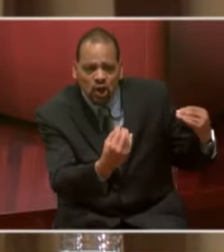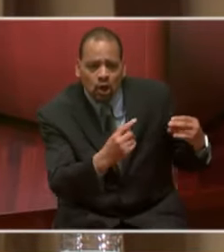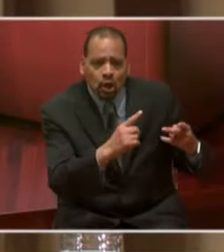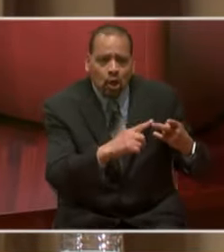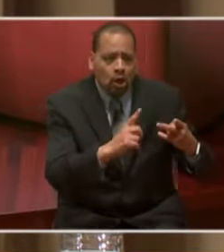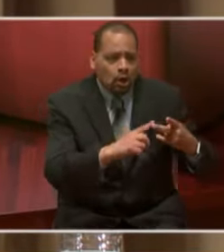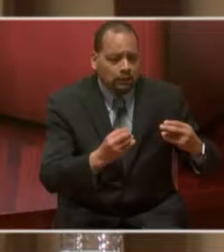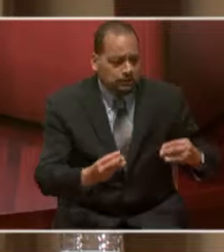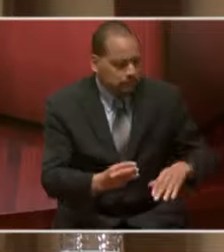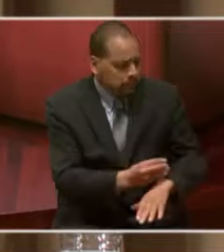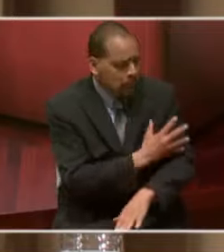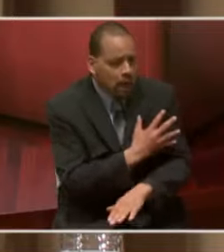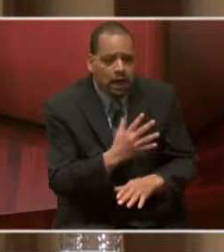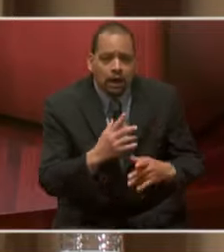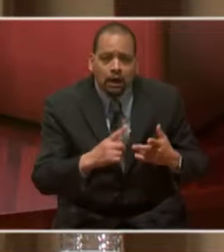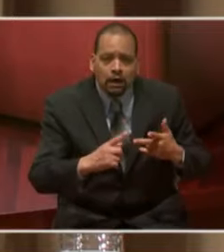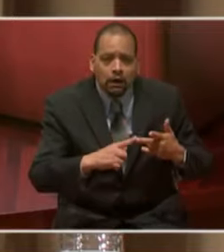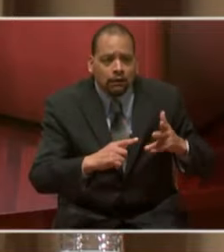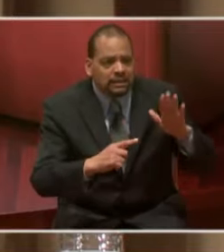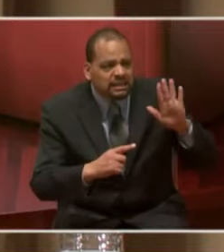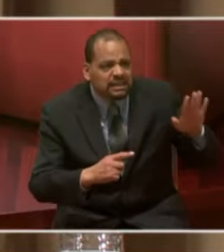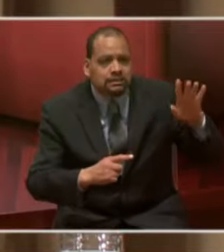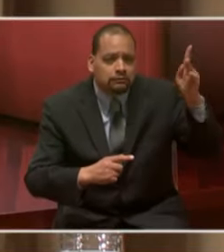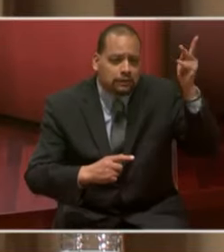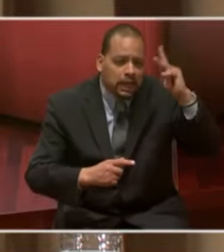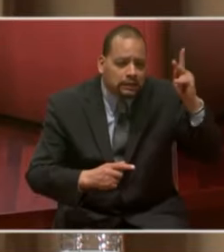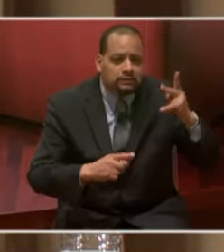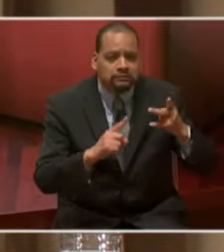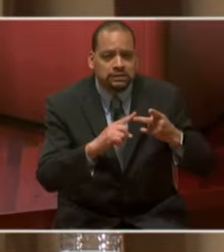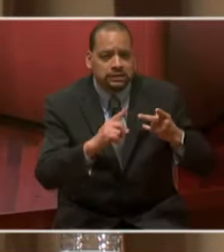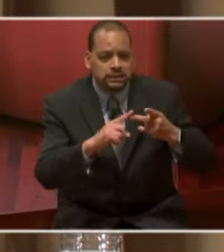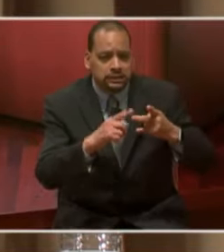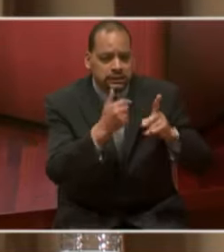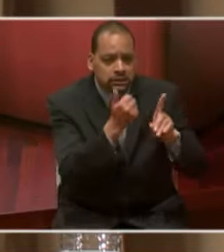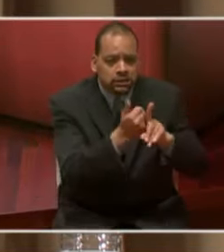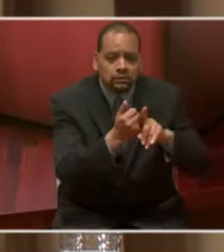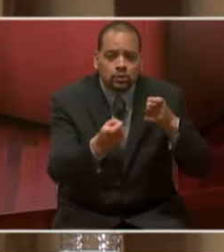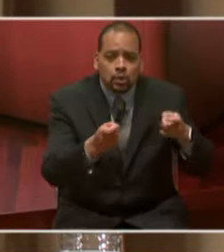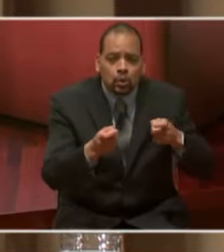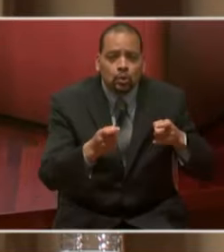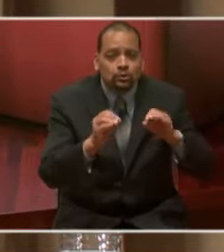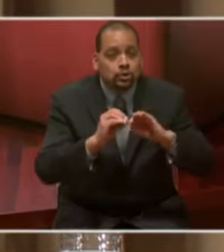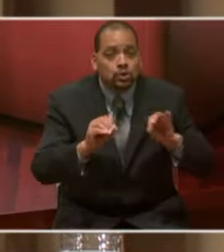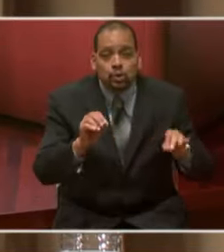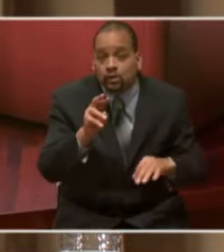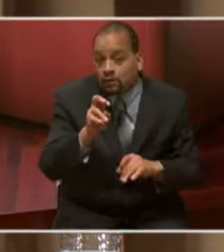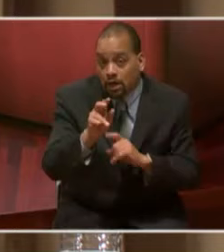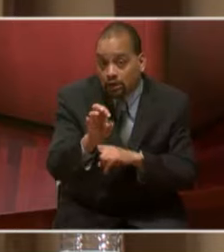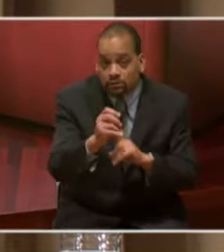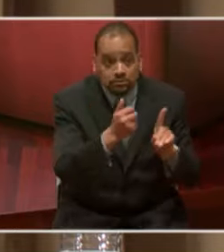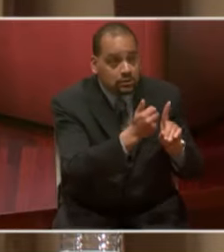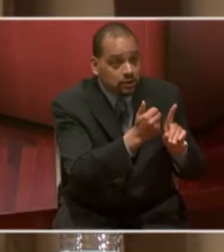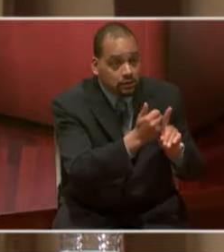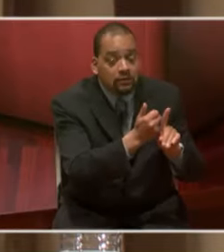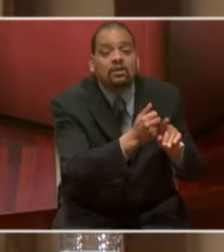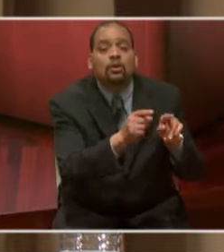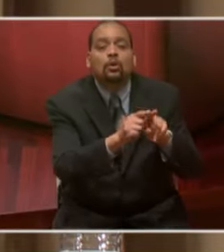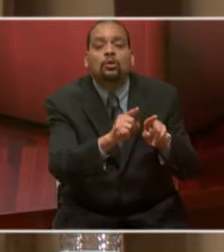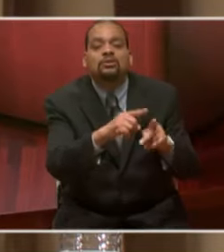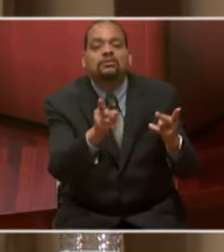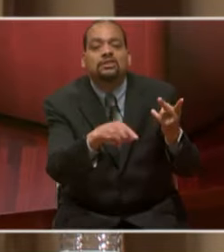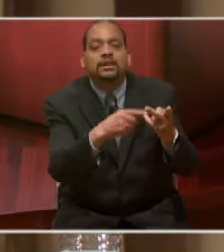place newspaper and cardboard over the windows, the windshield, the back of the bus, to keep the